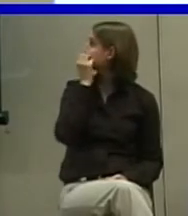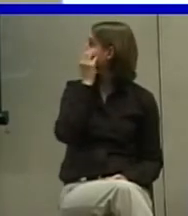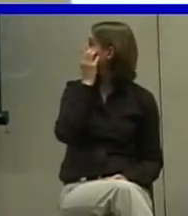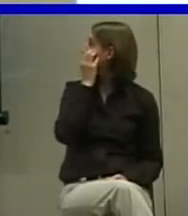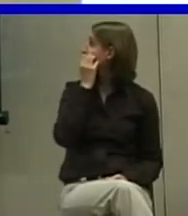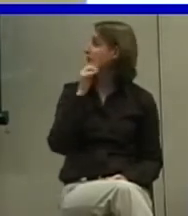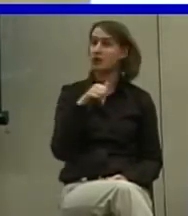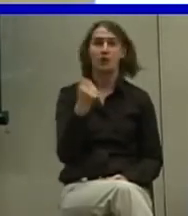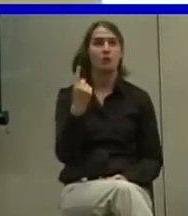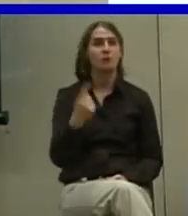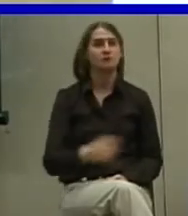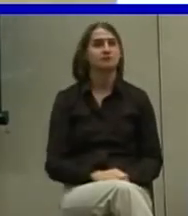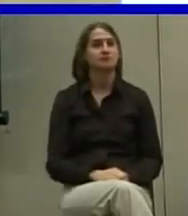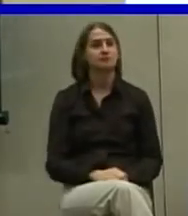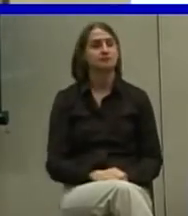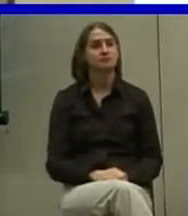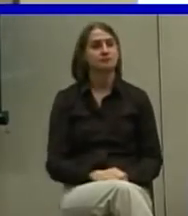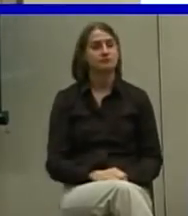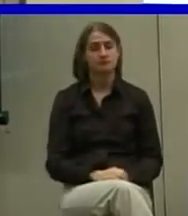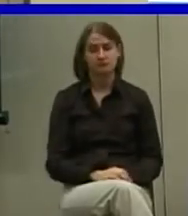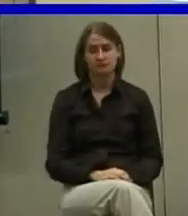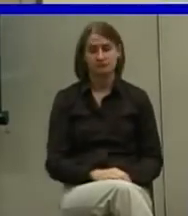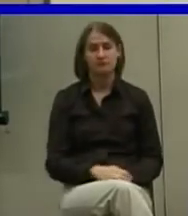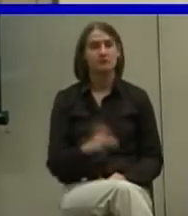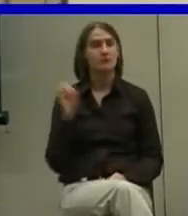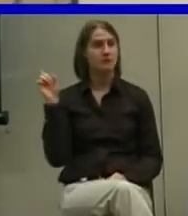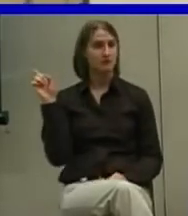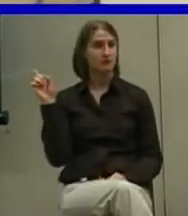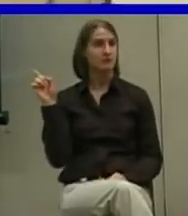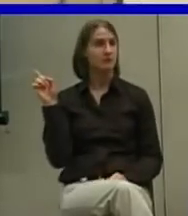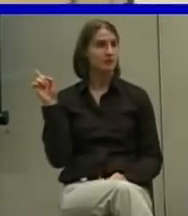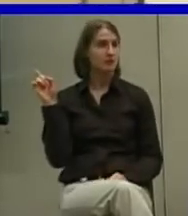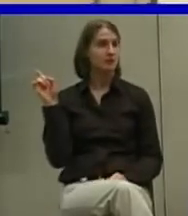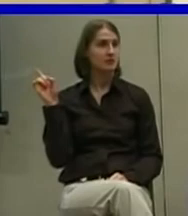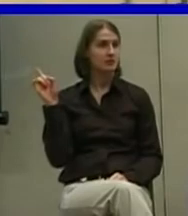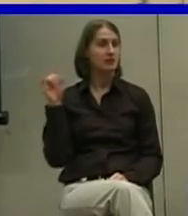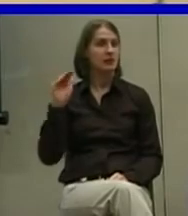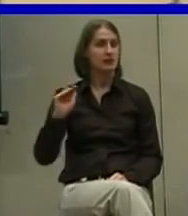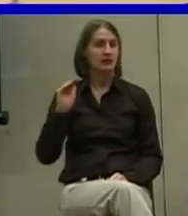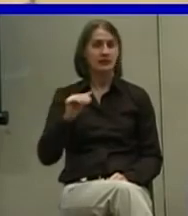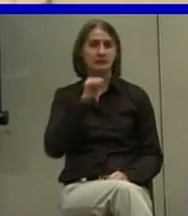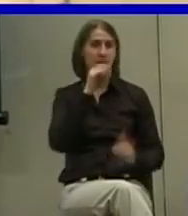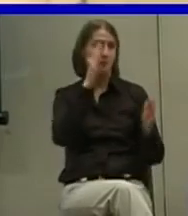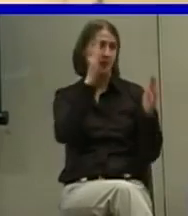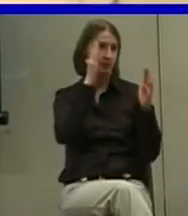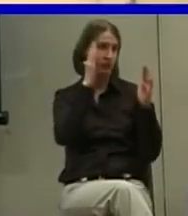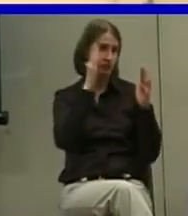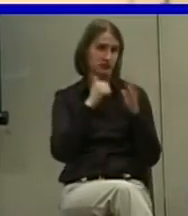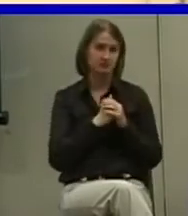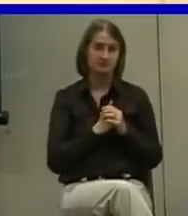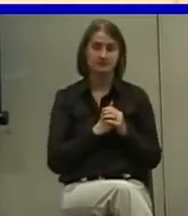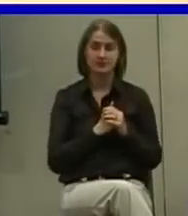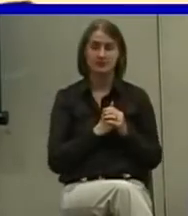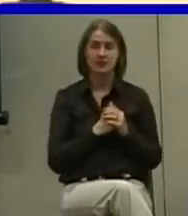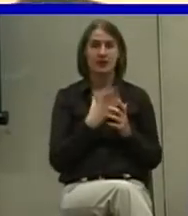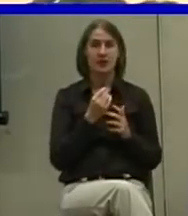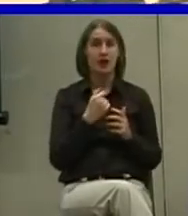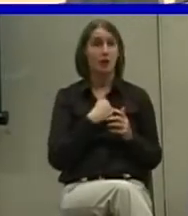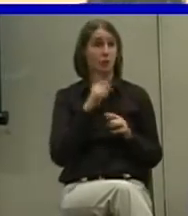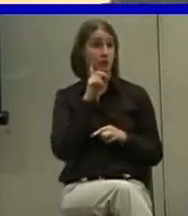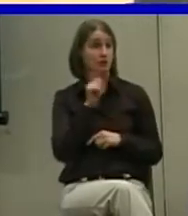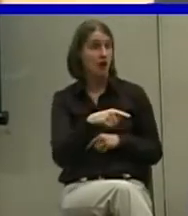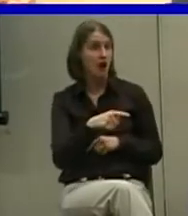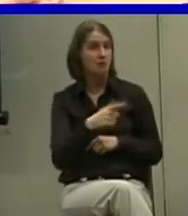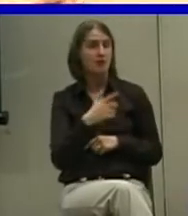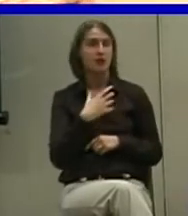Here's another one. What we have here is a kid that's off task. And I'm going to come to you and complain about this kid